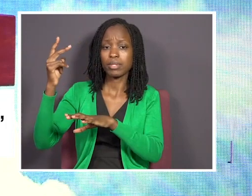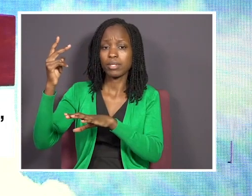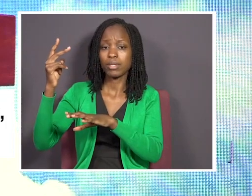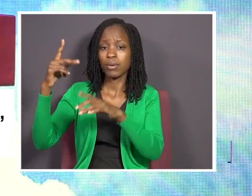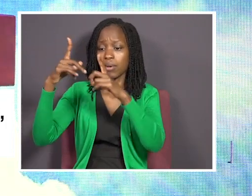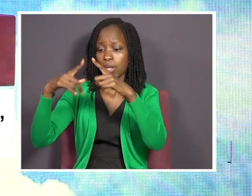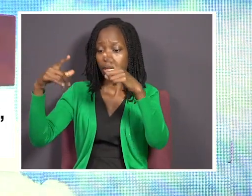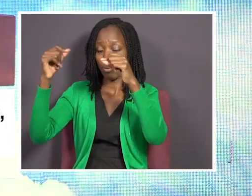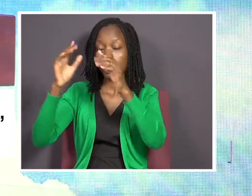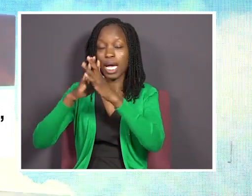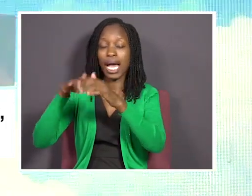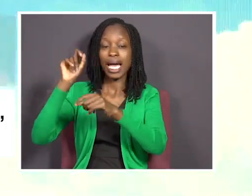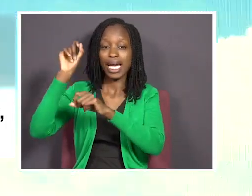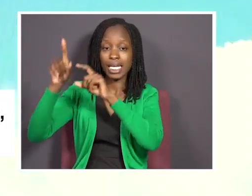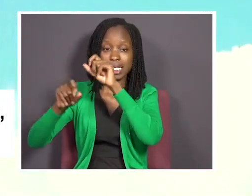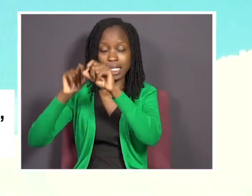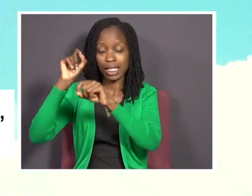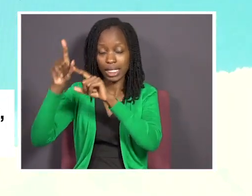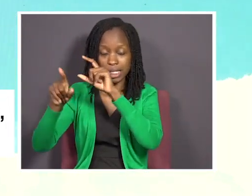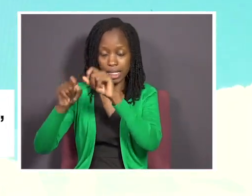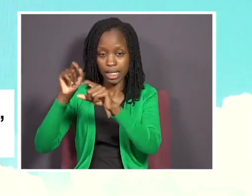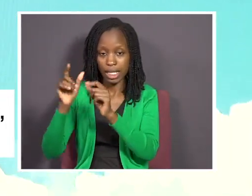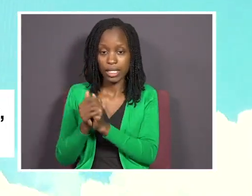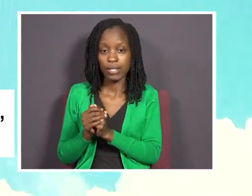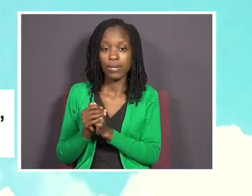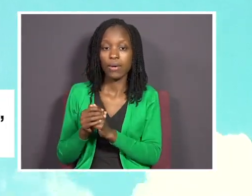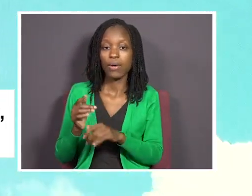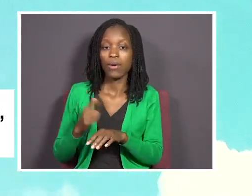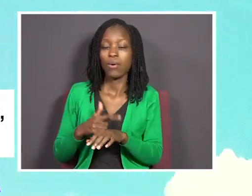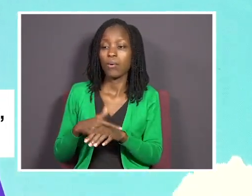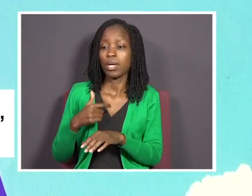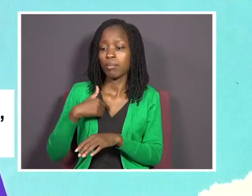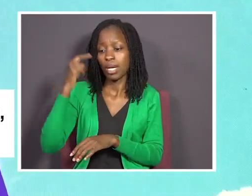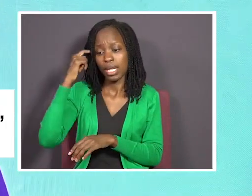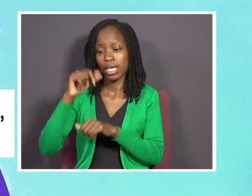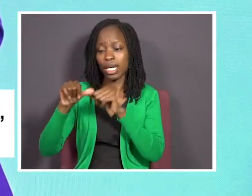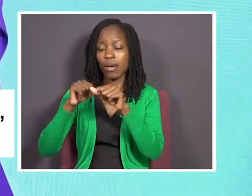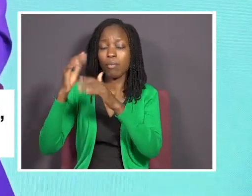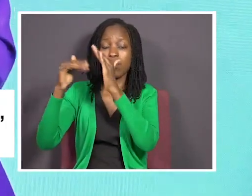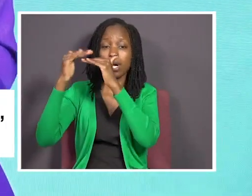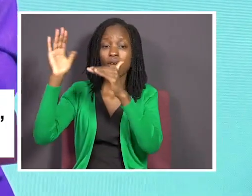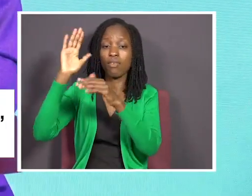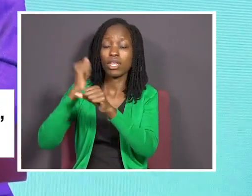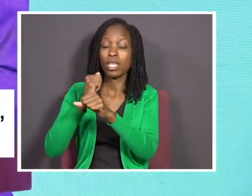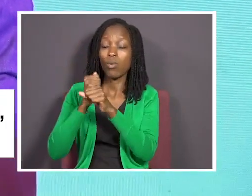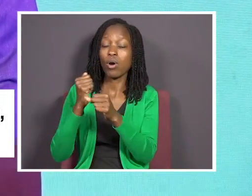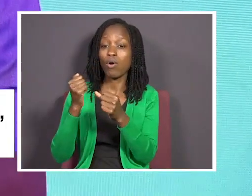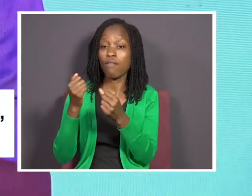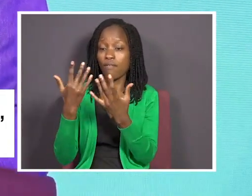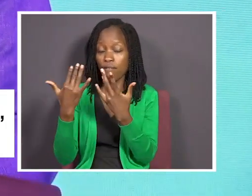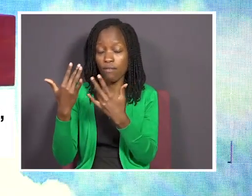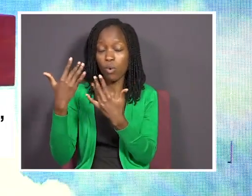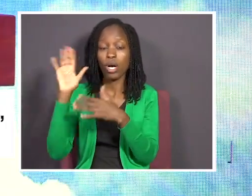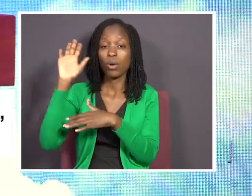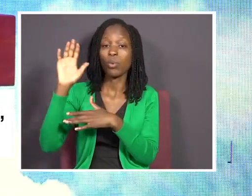in the scriptures, it's me who is adding. But his words are, when I consider your heavens, the work of your fingers, the moon